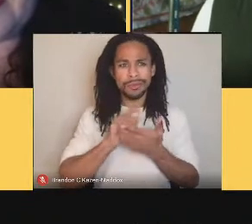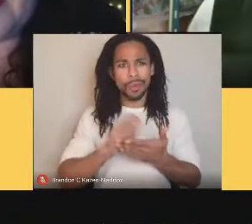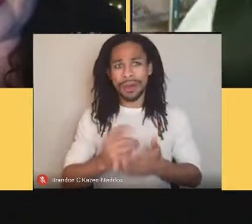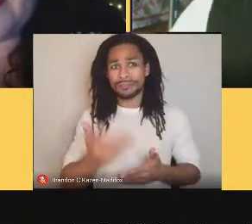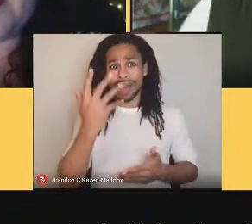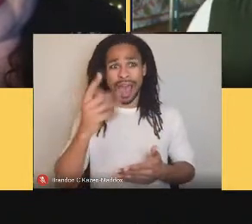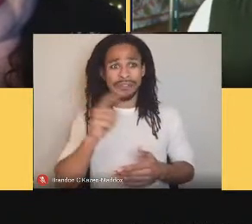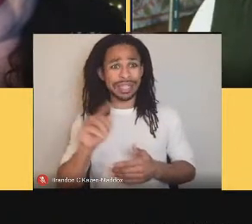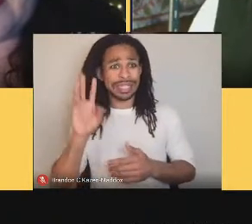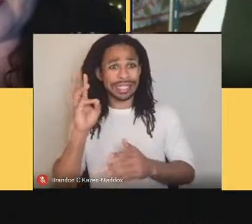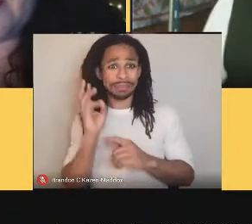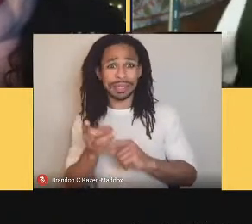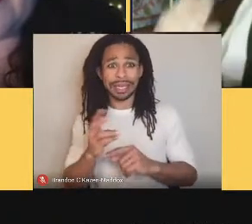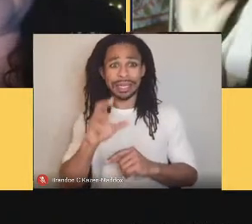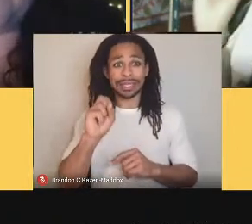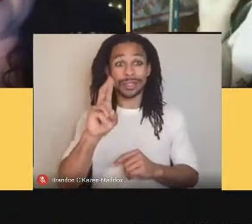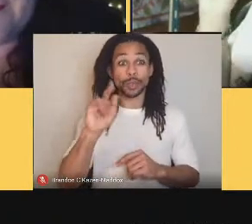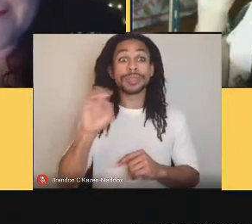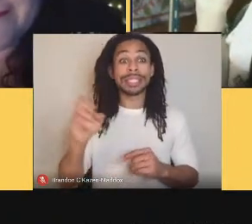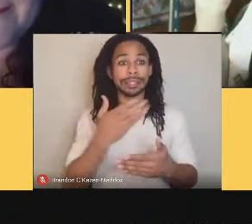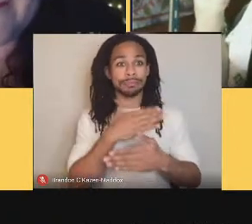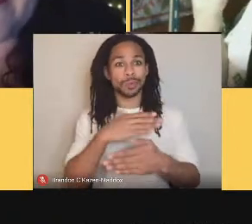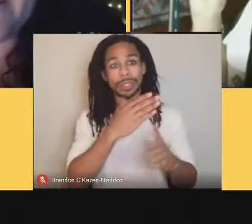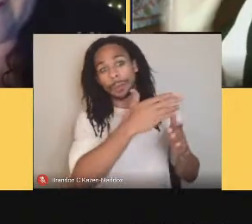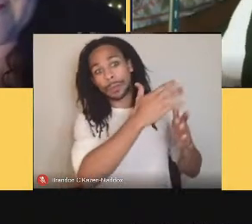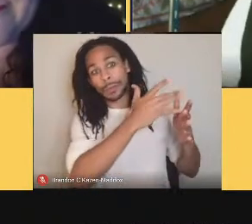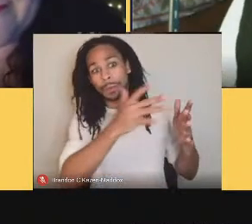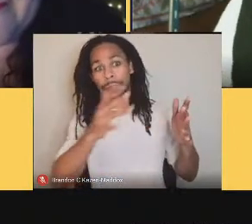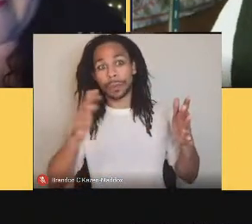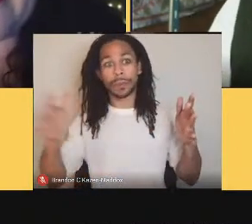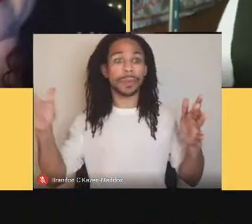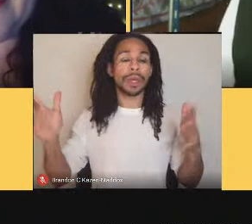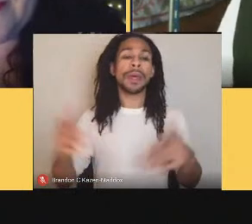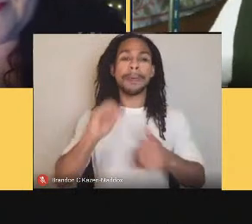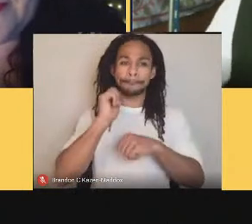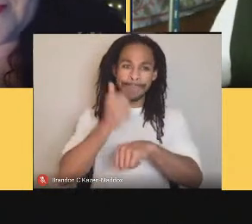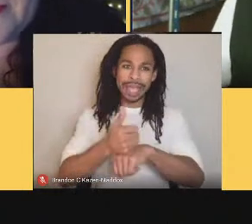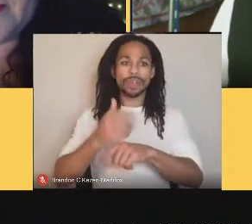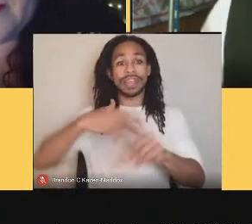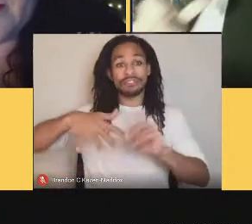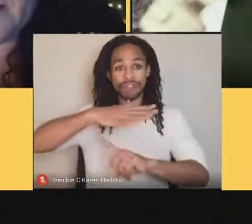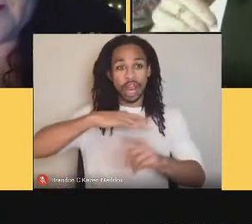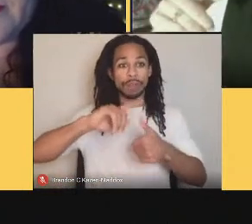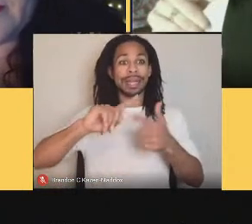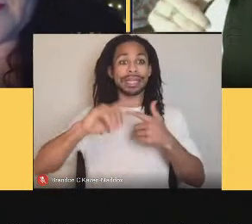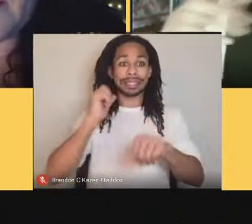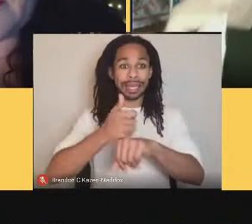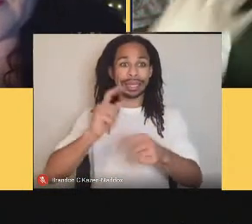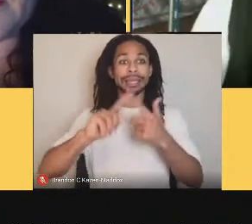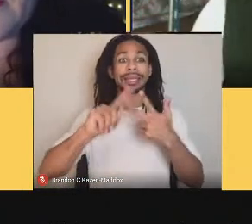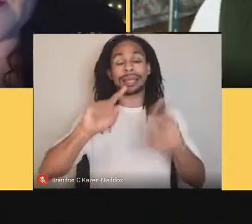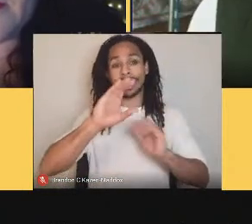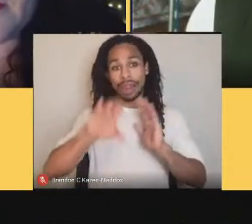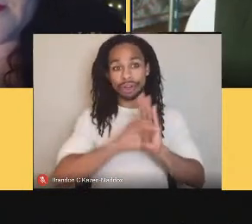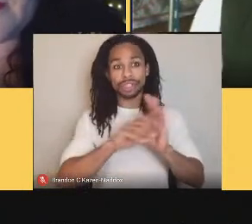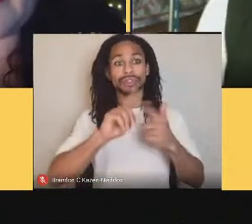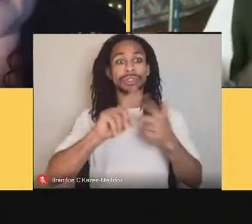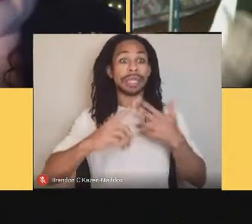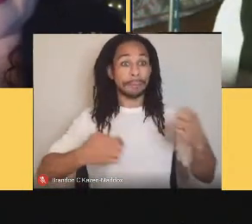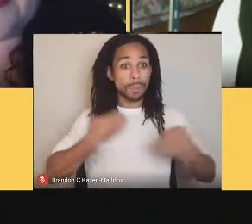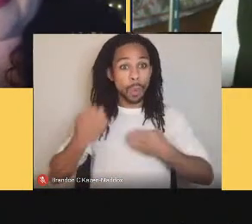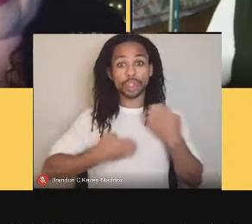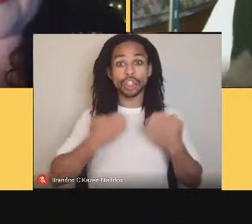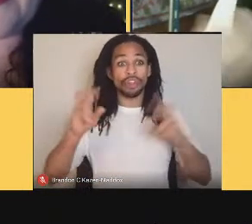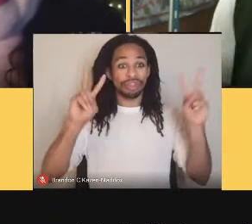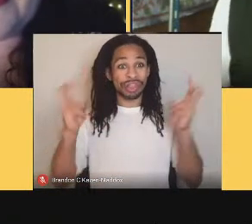five or six minute suite based on the environment, the setting, the characters, the emotional themes that we